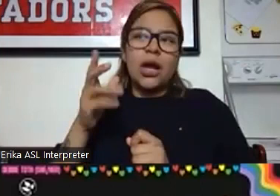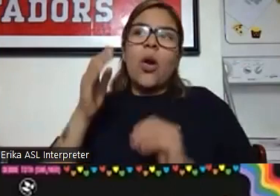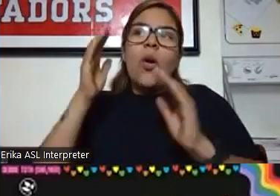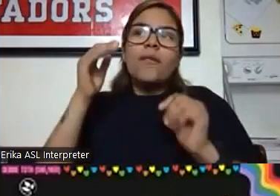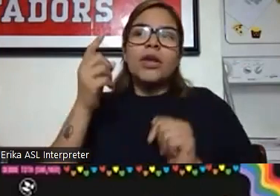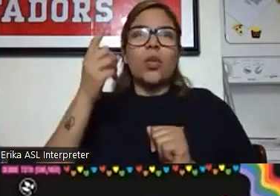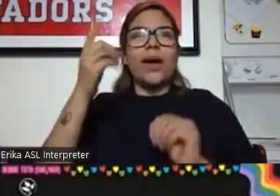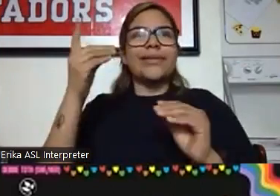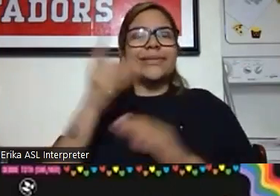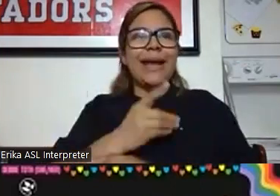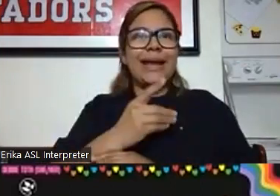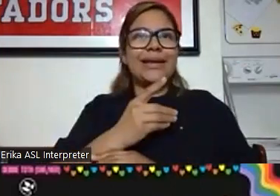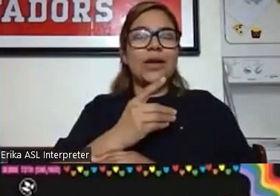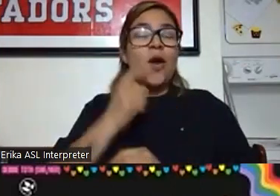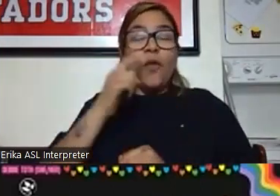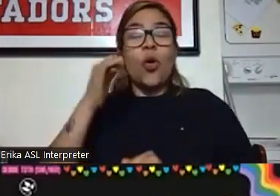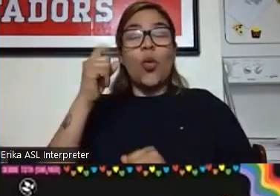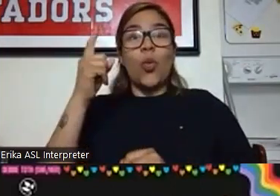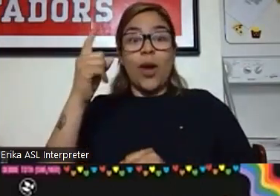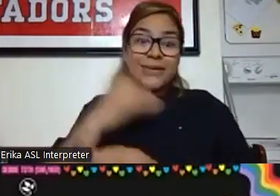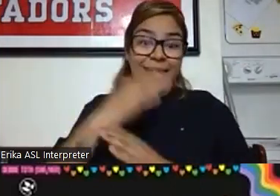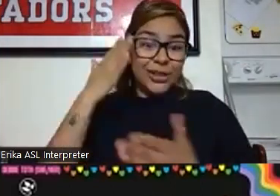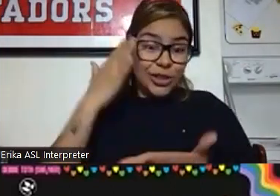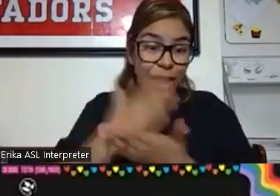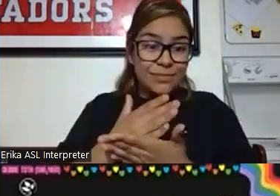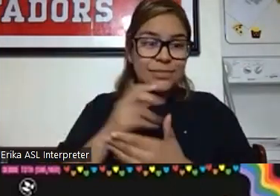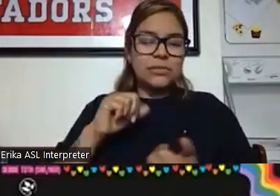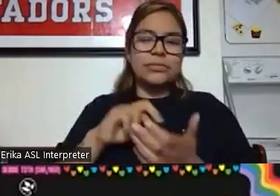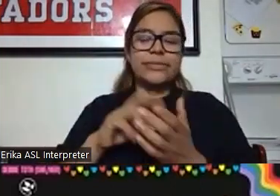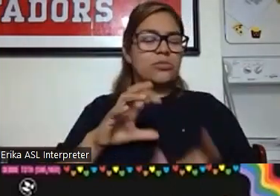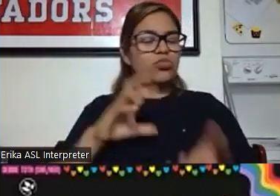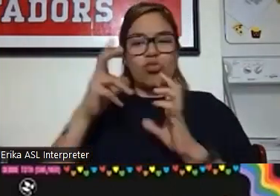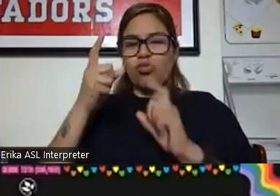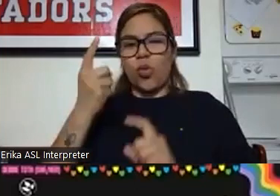disruptive to people's lives. Couple of comments I wanted to make.